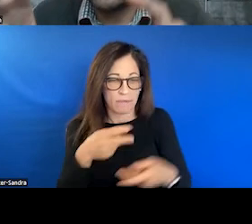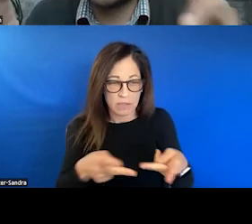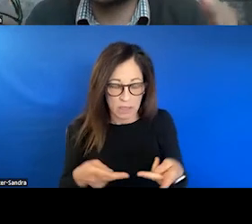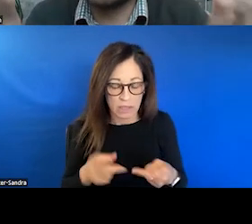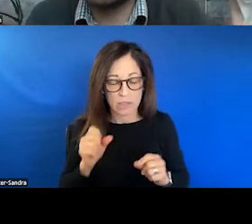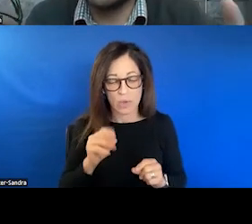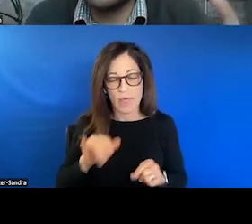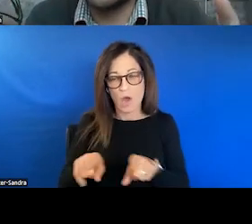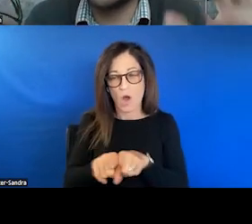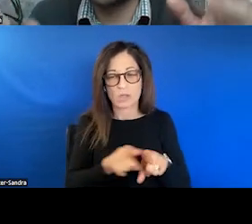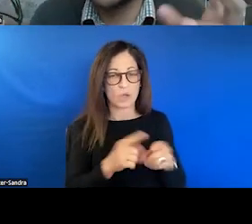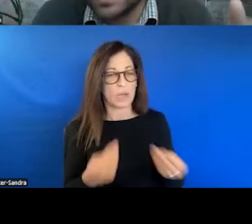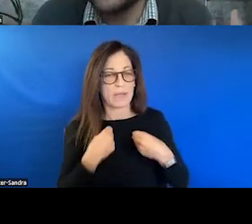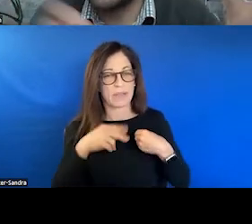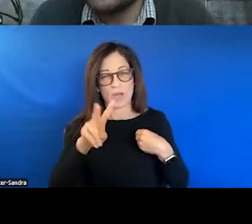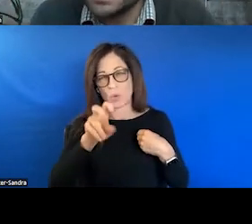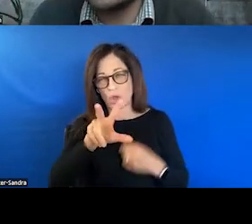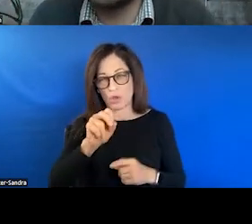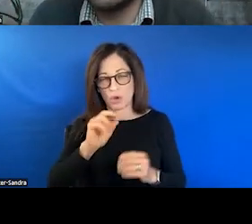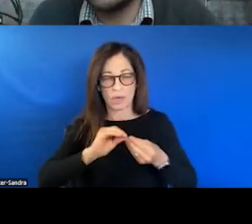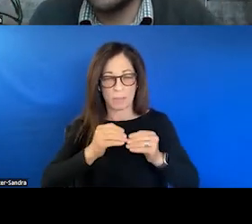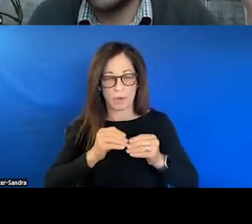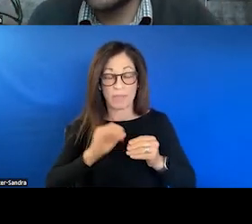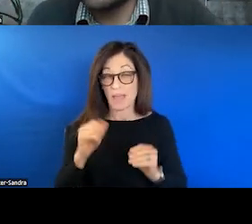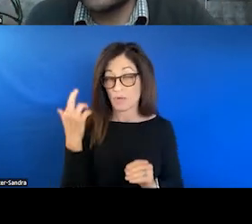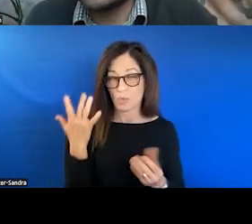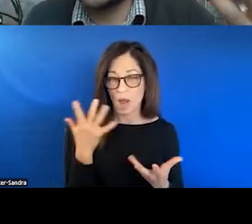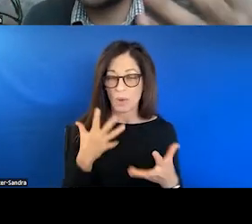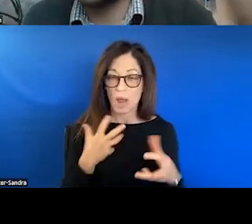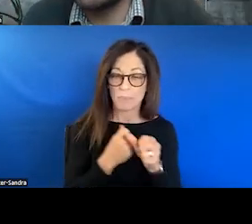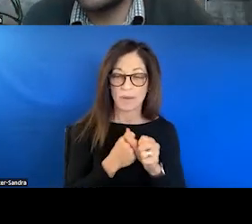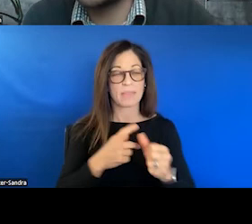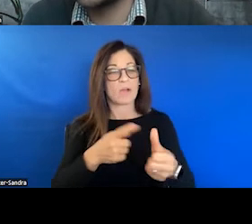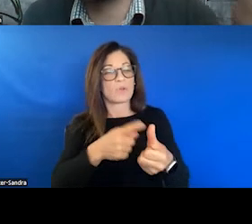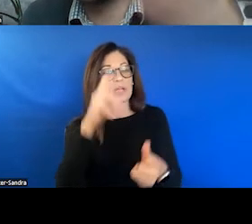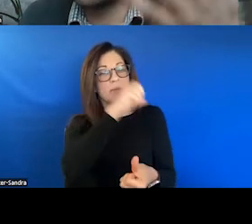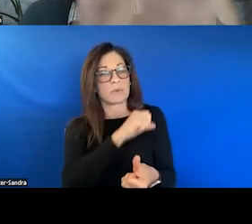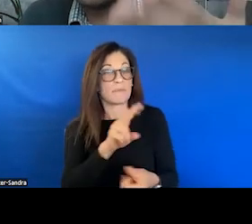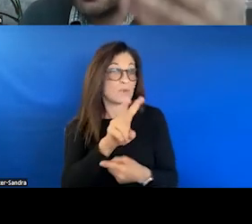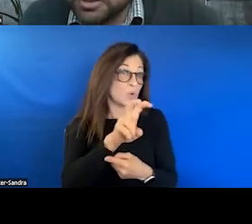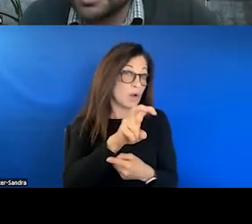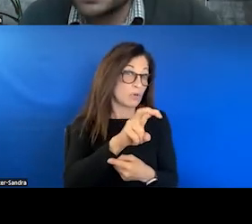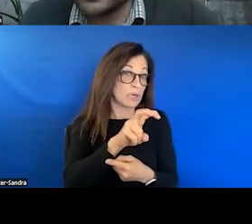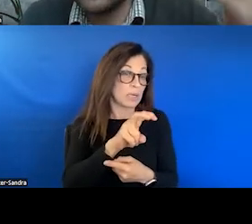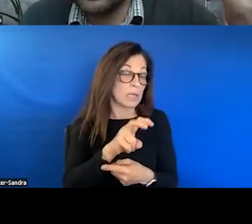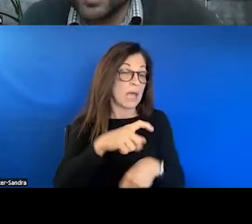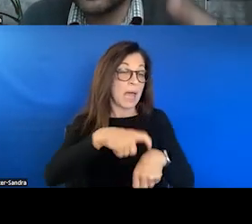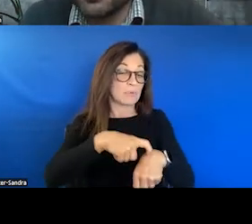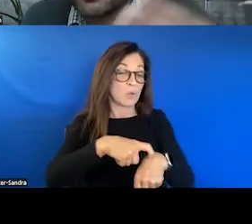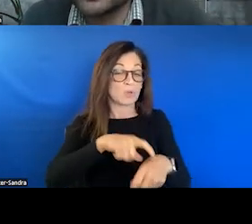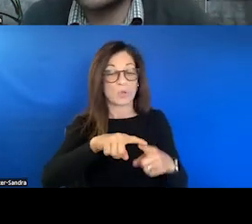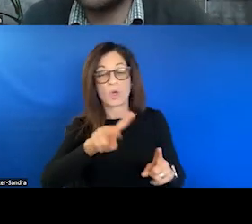came to the 230 number, which is why we updated the original estimate of 200 episodes to 230